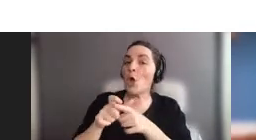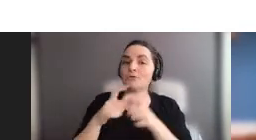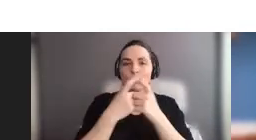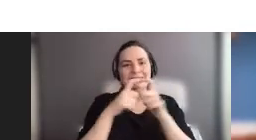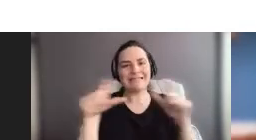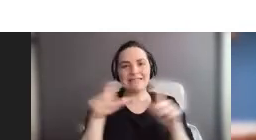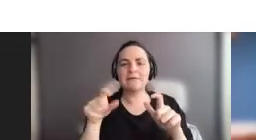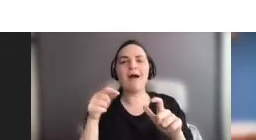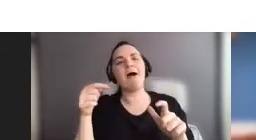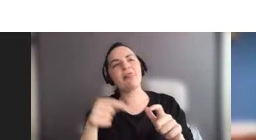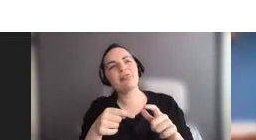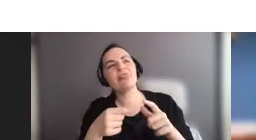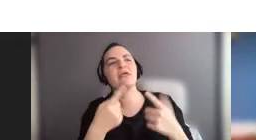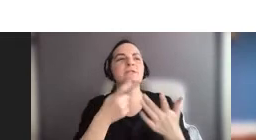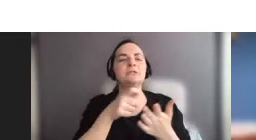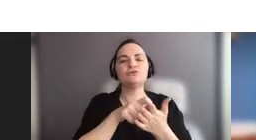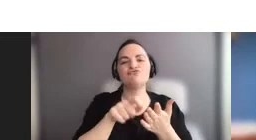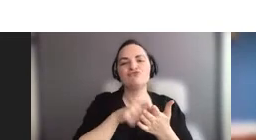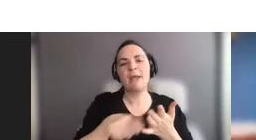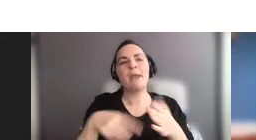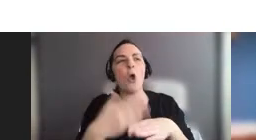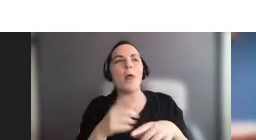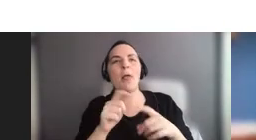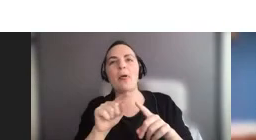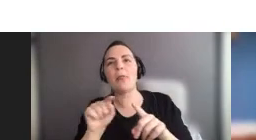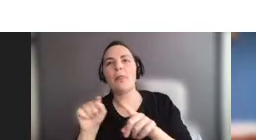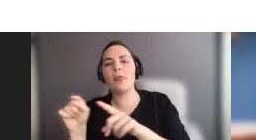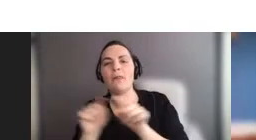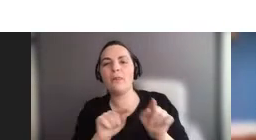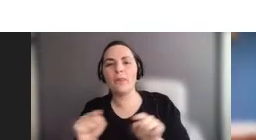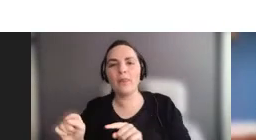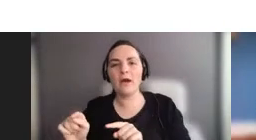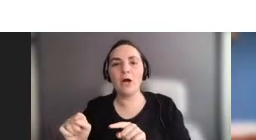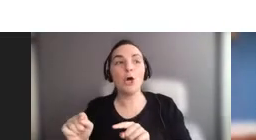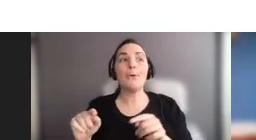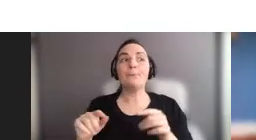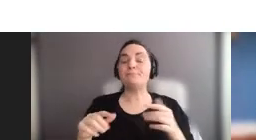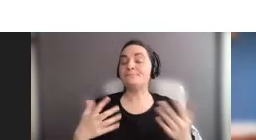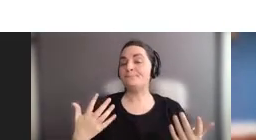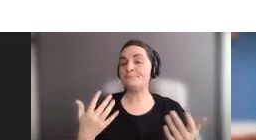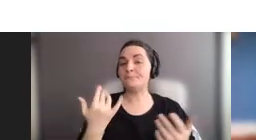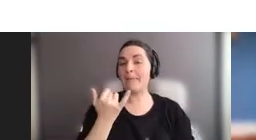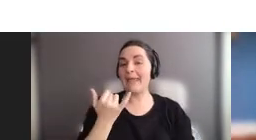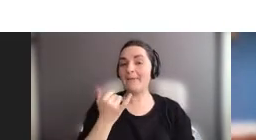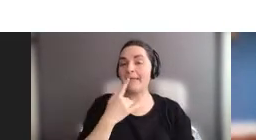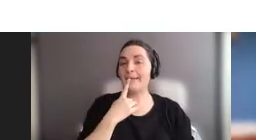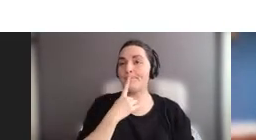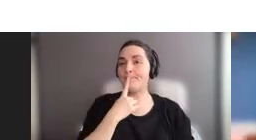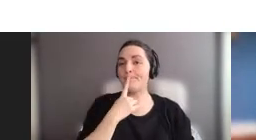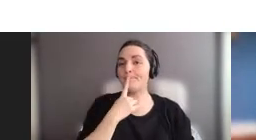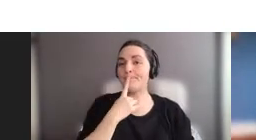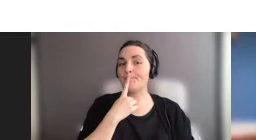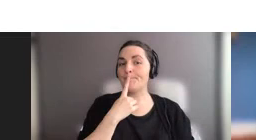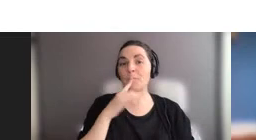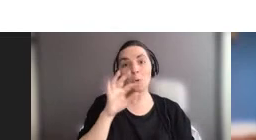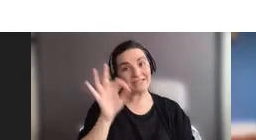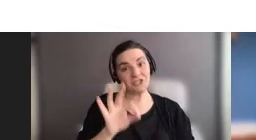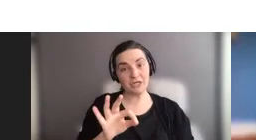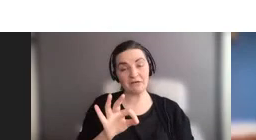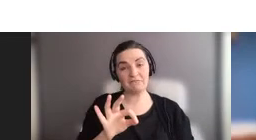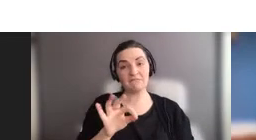sentences written. The feedback may take the form of written